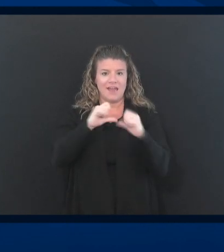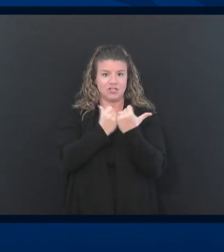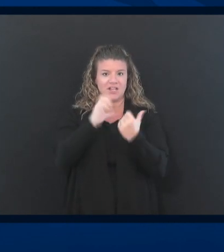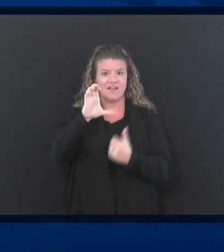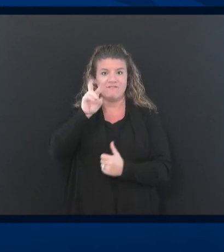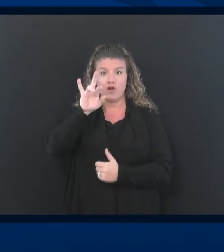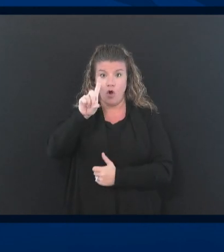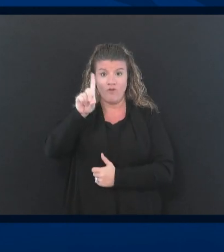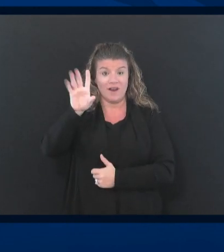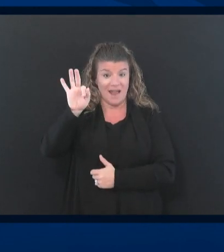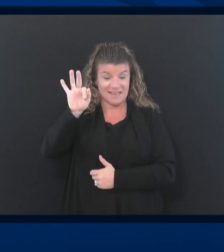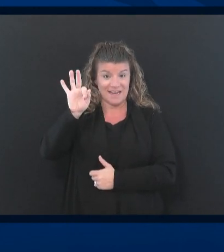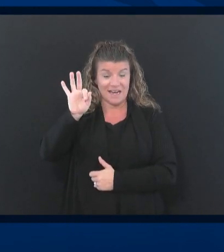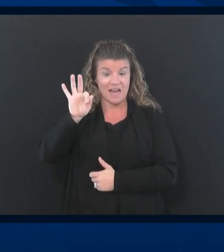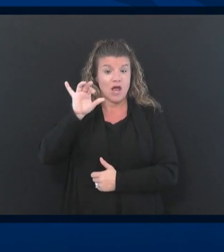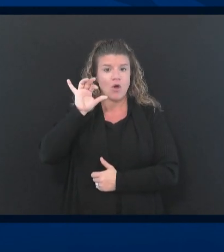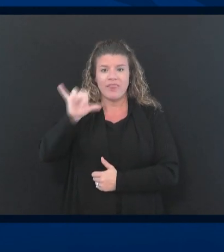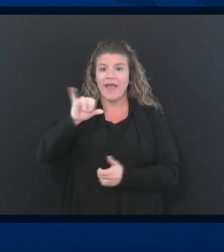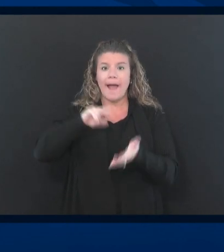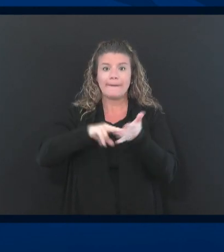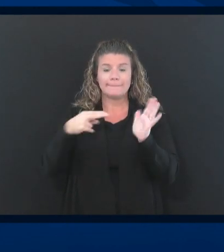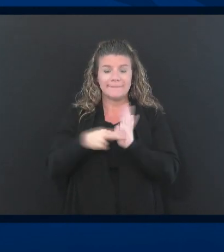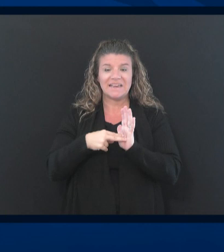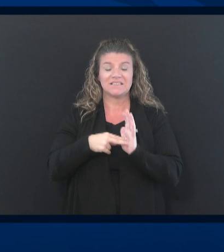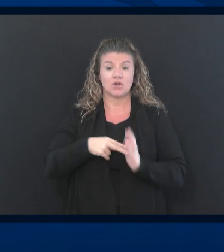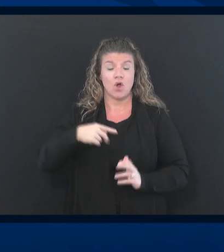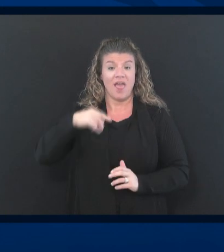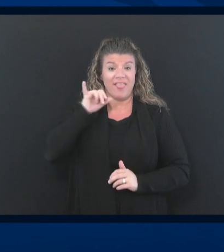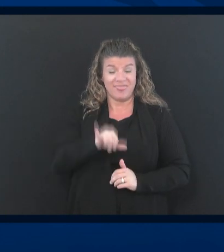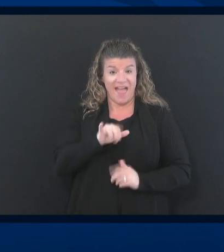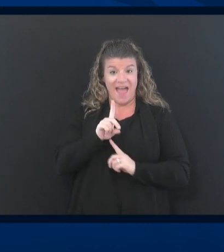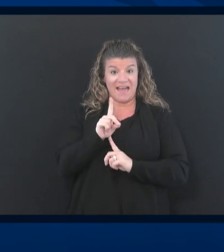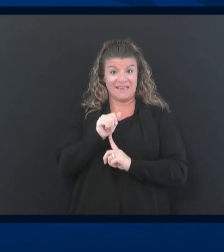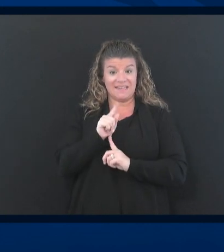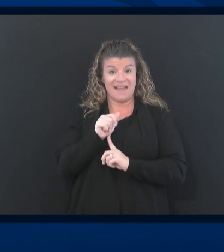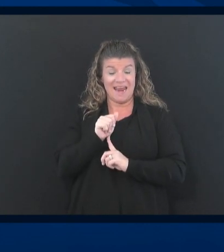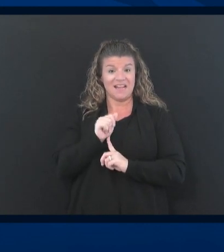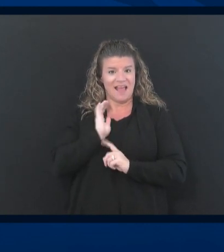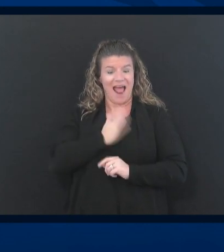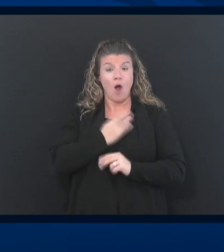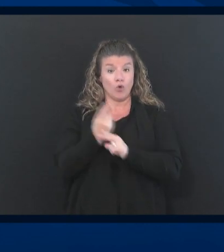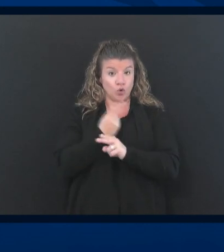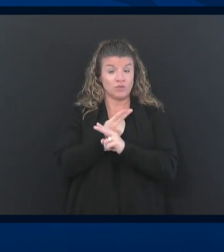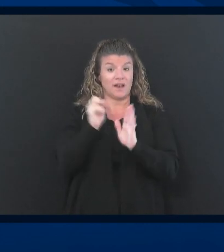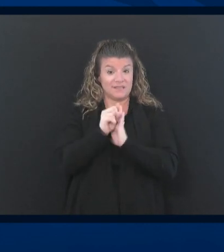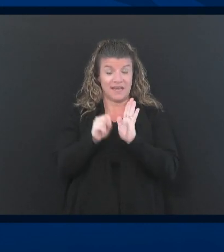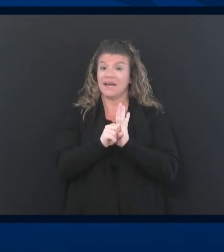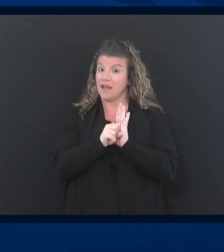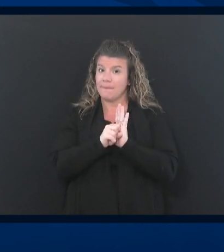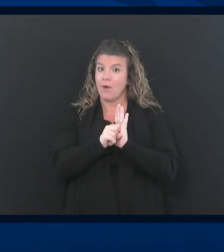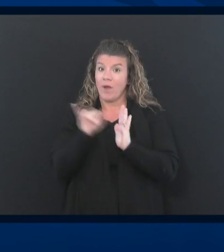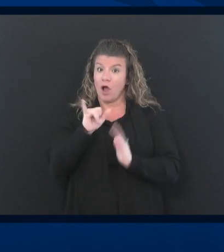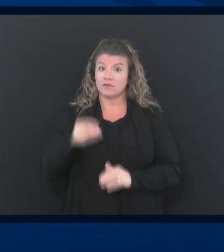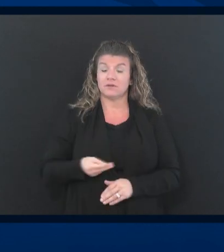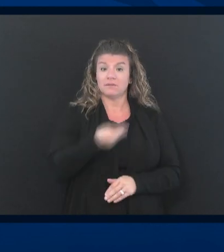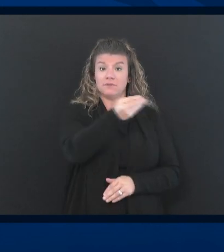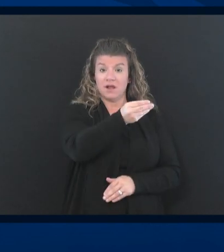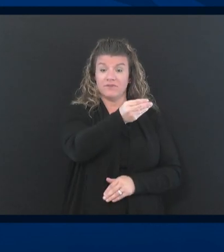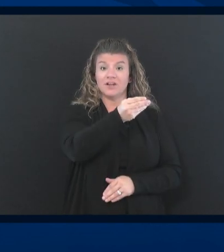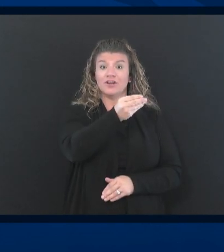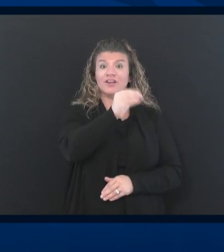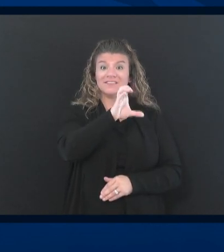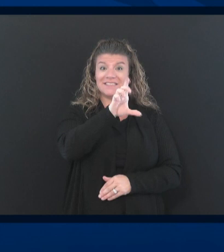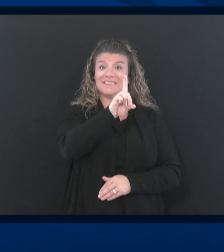COVID-19, which in turn we provide that data not only for our own use in the state, but also for the U.S. Centers for Disease Control